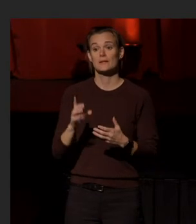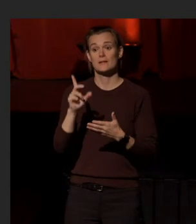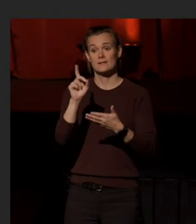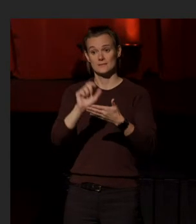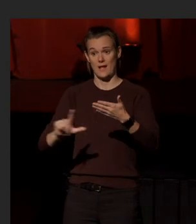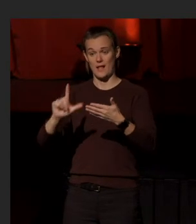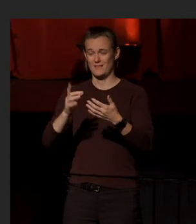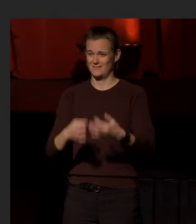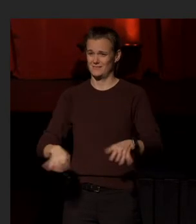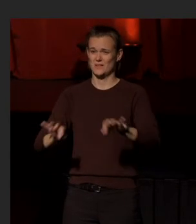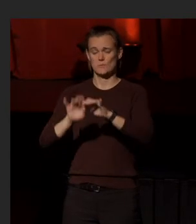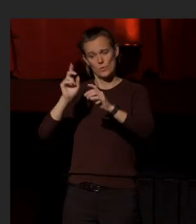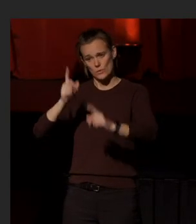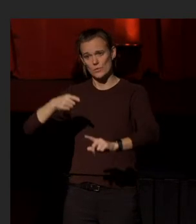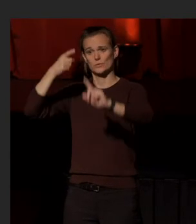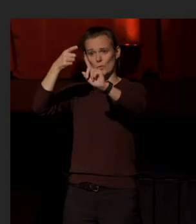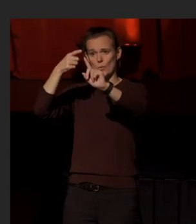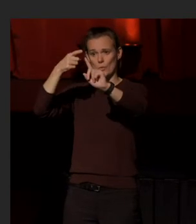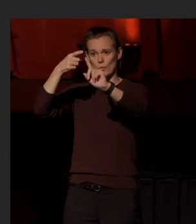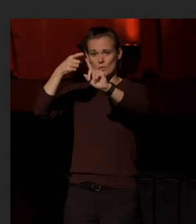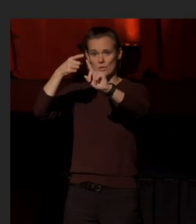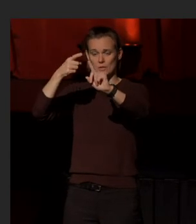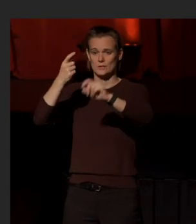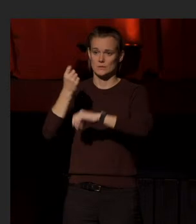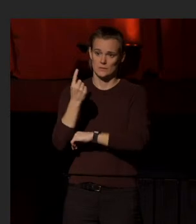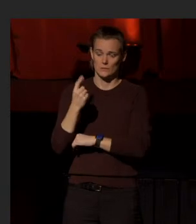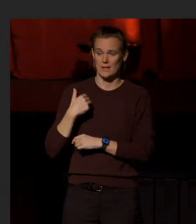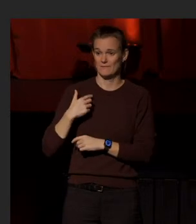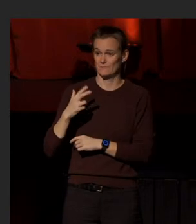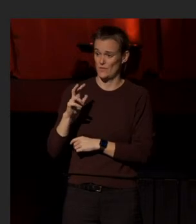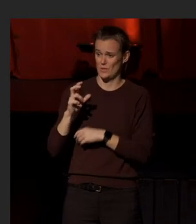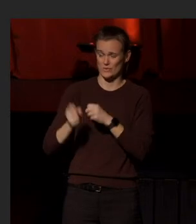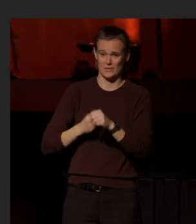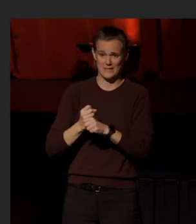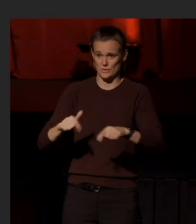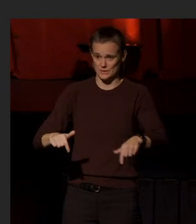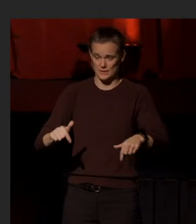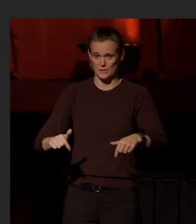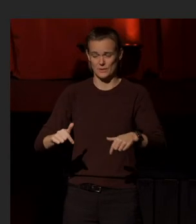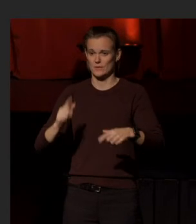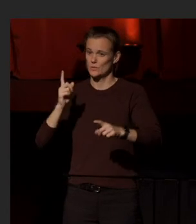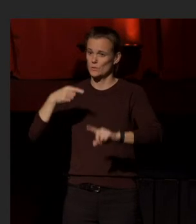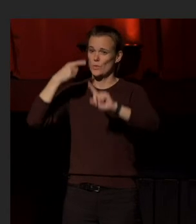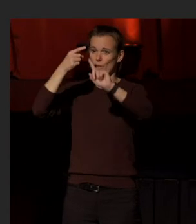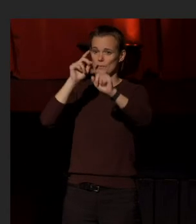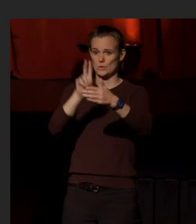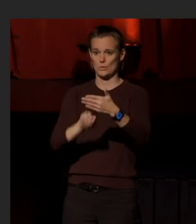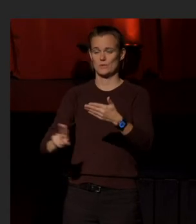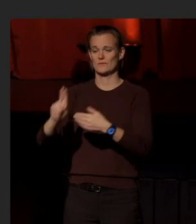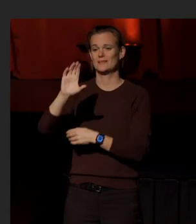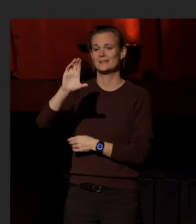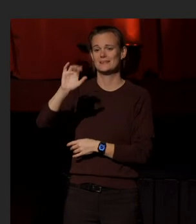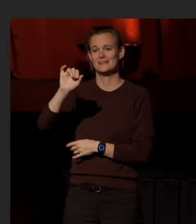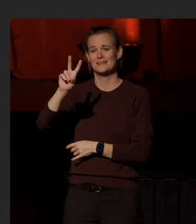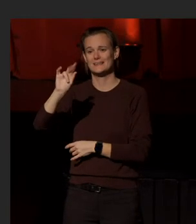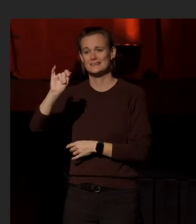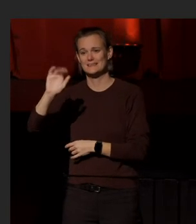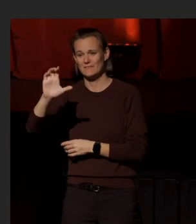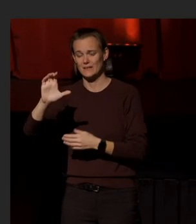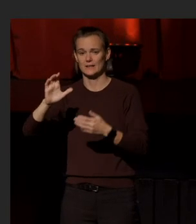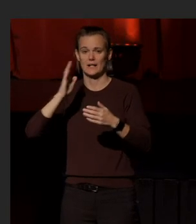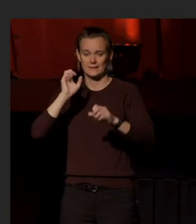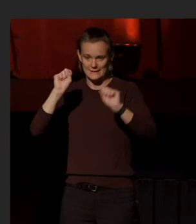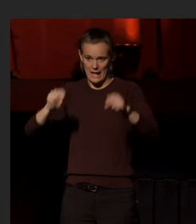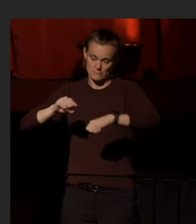Dalhousie, one of the pillars of our third century promise. We aspire to be a civic university that makes a global impact.